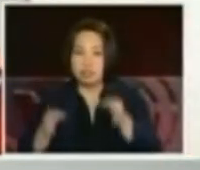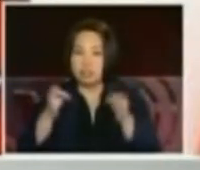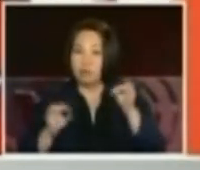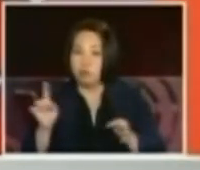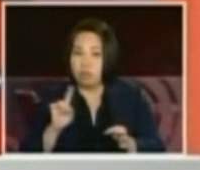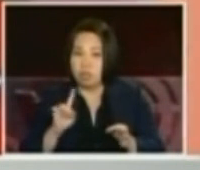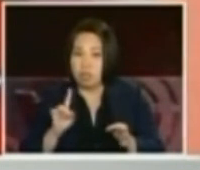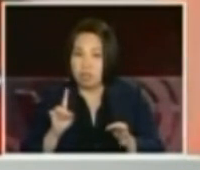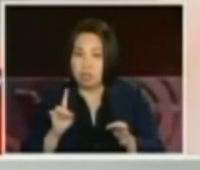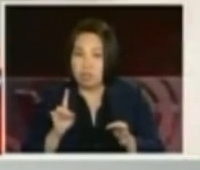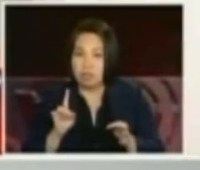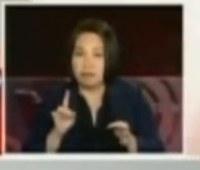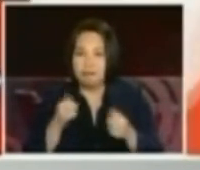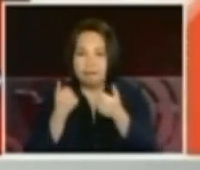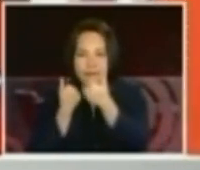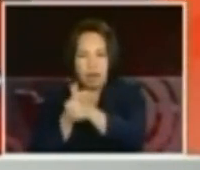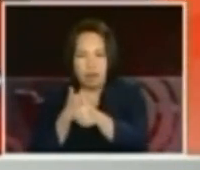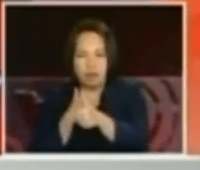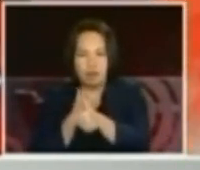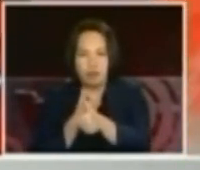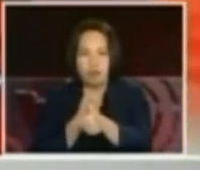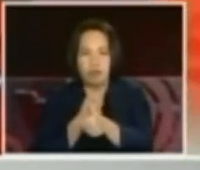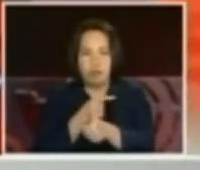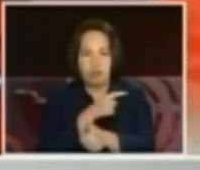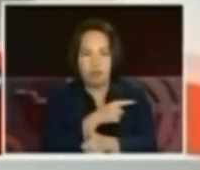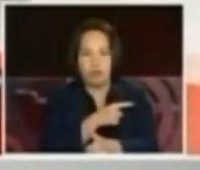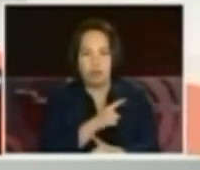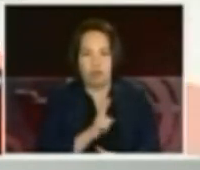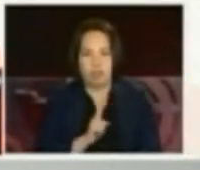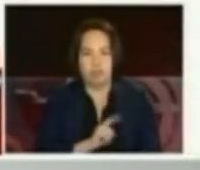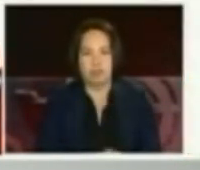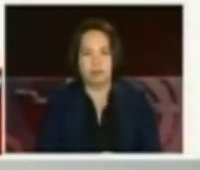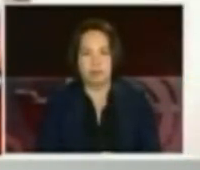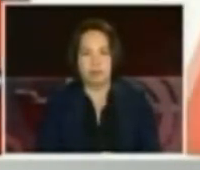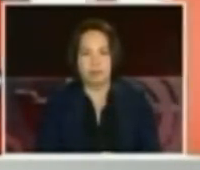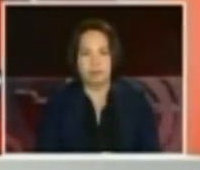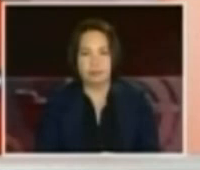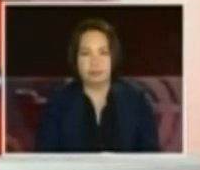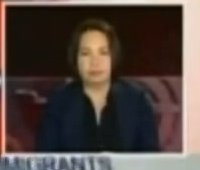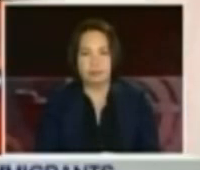accordance with the judgment of the Senate as follows.